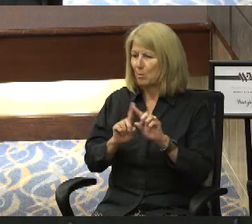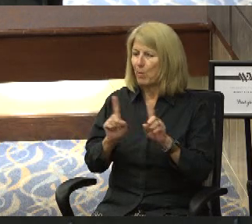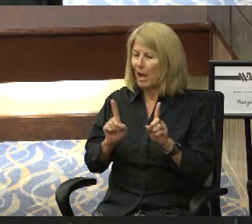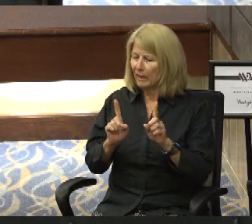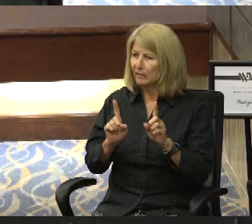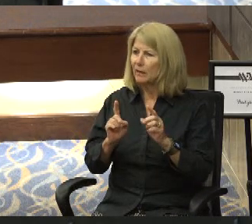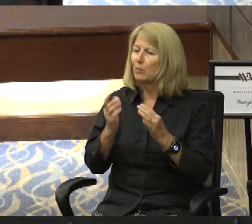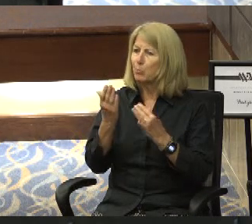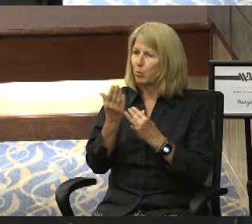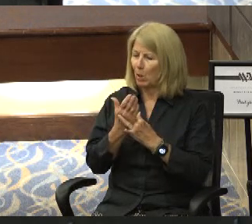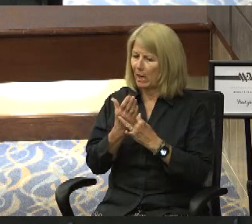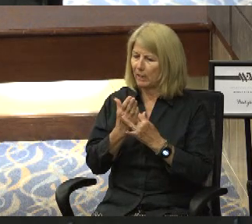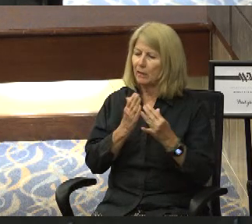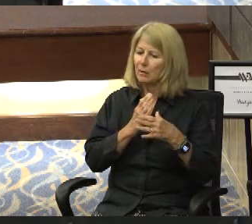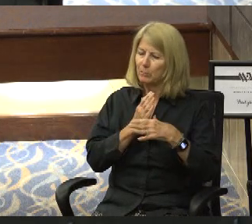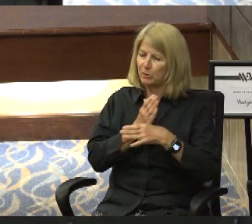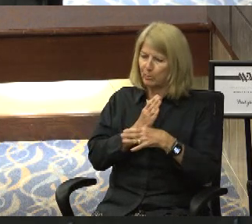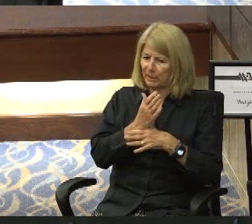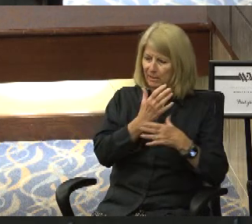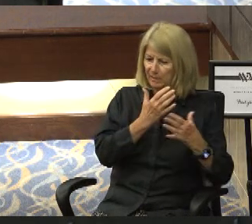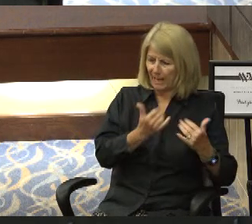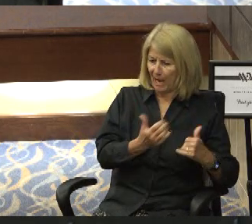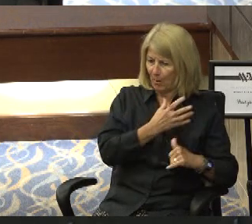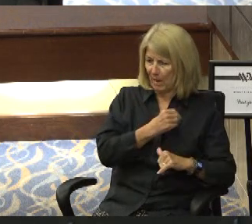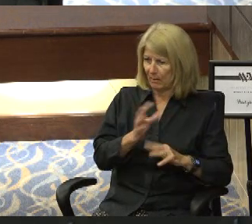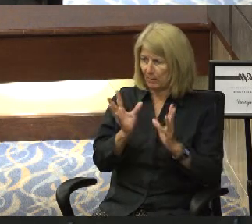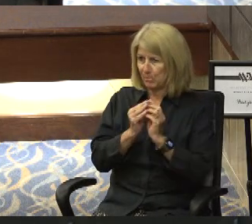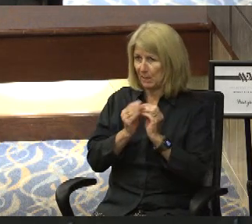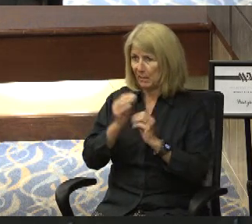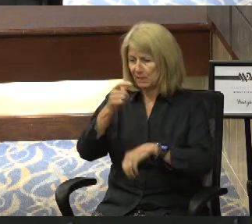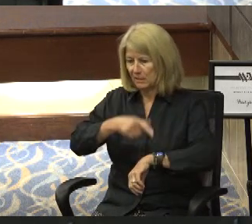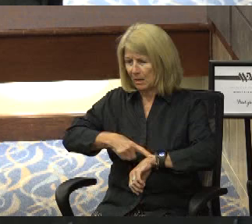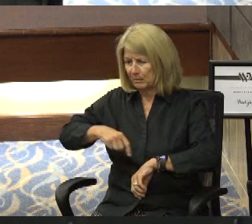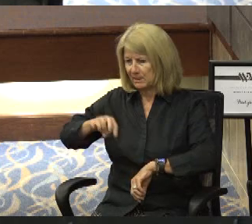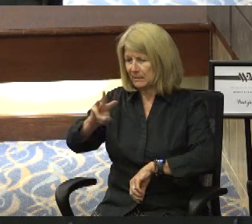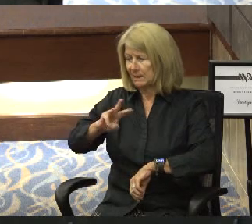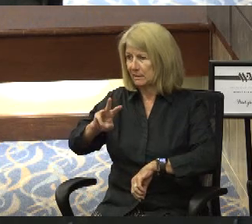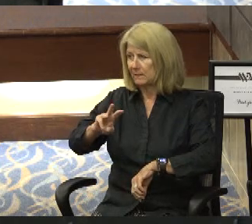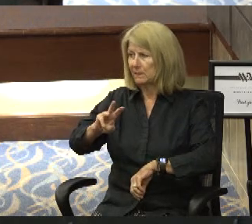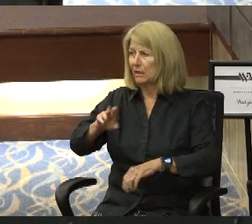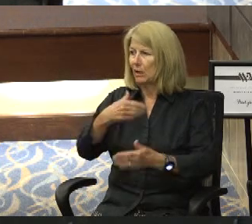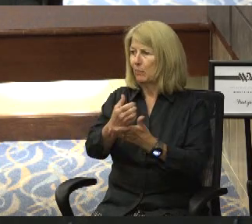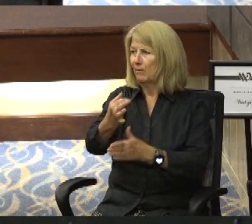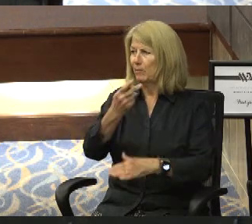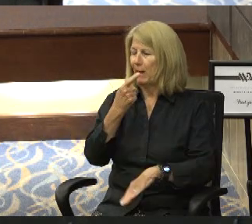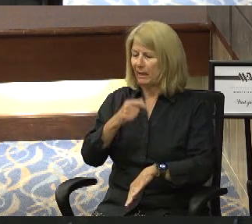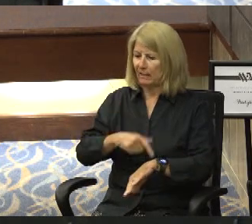break between now and the meeting at 6. Thanks, everybody. We'll be back at 6 p.m.